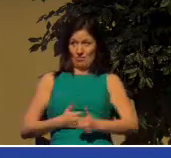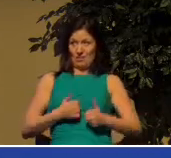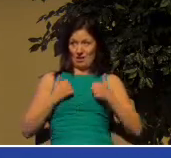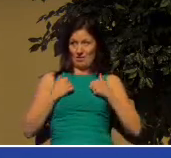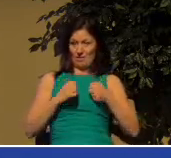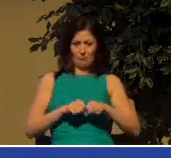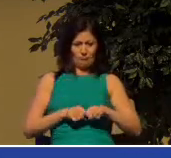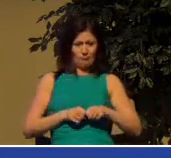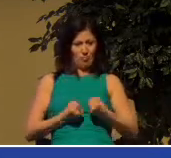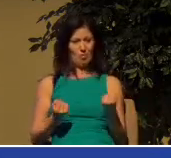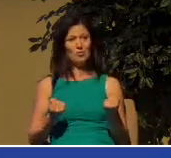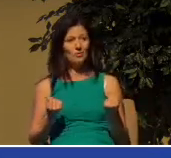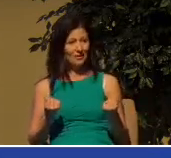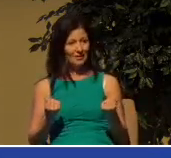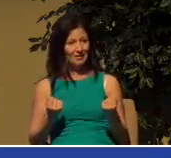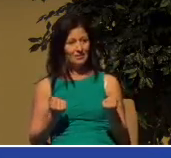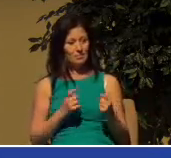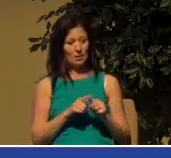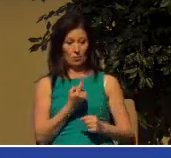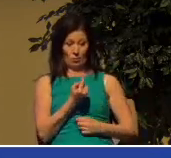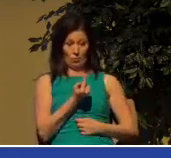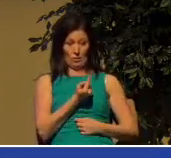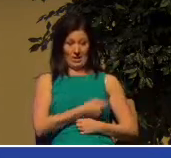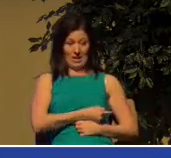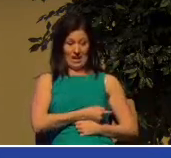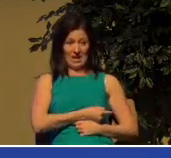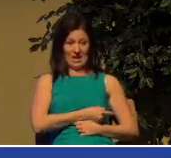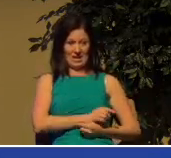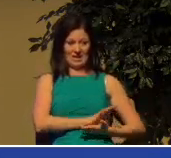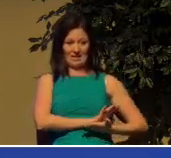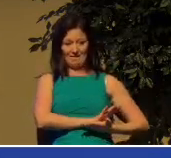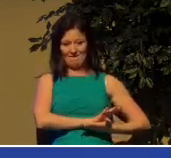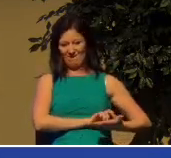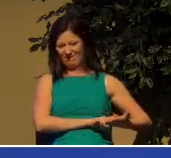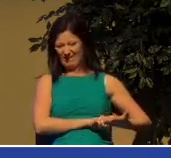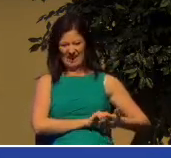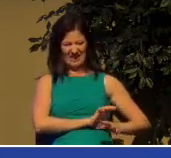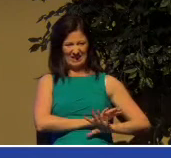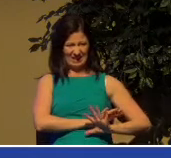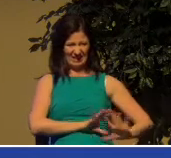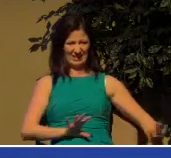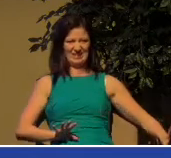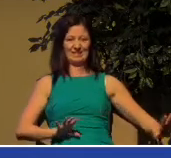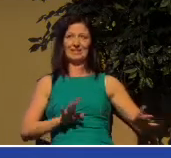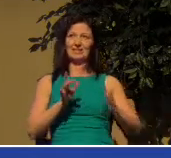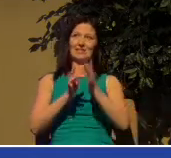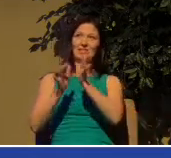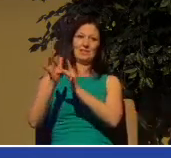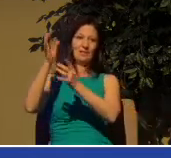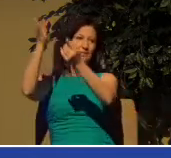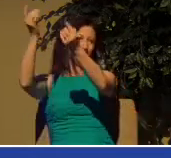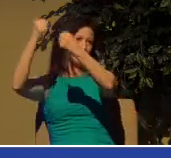will gloriously be healed because Jesus the Messiah has come